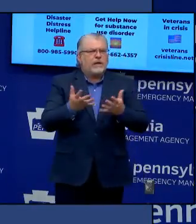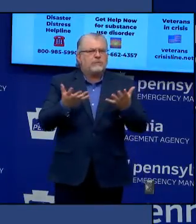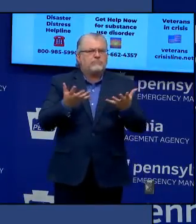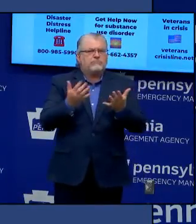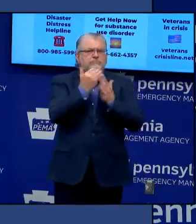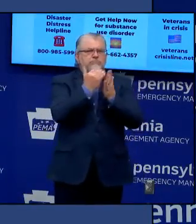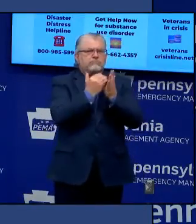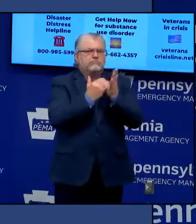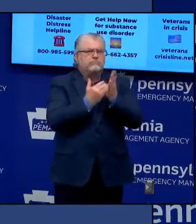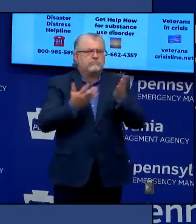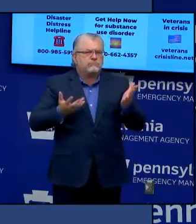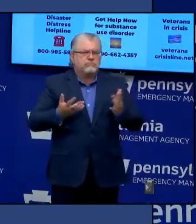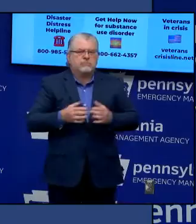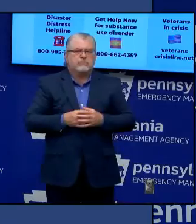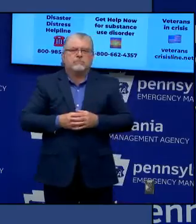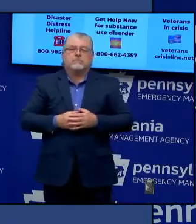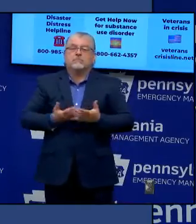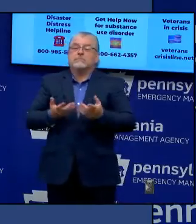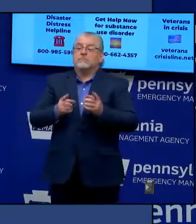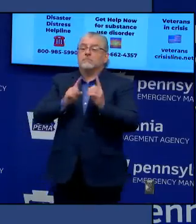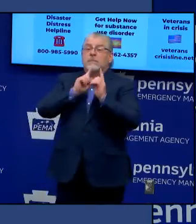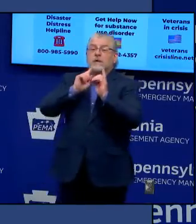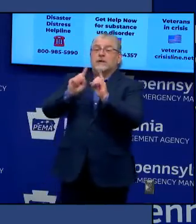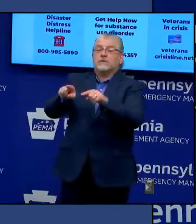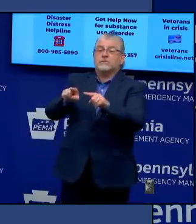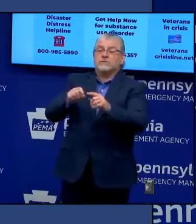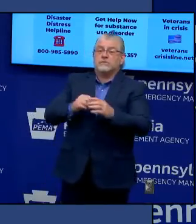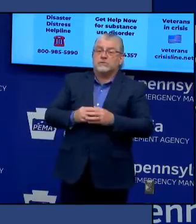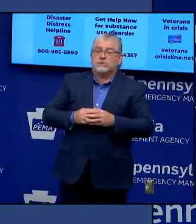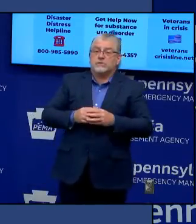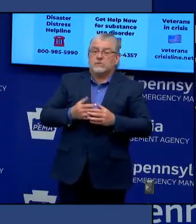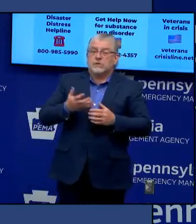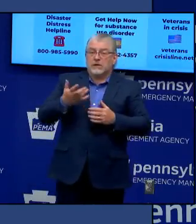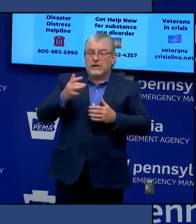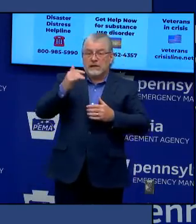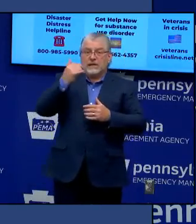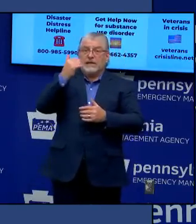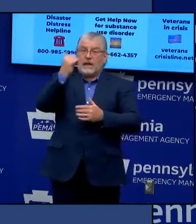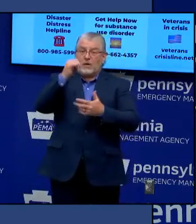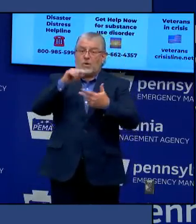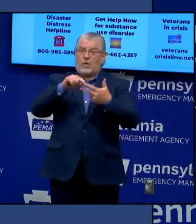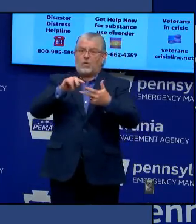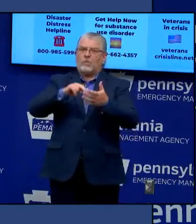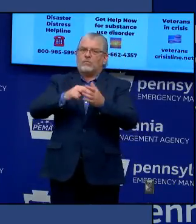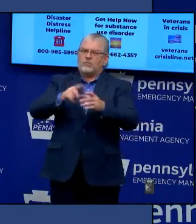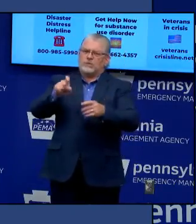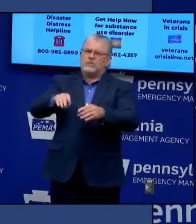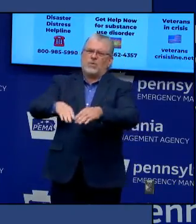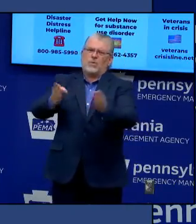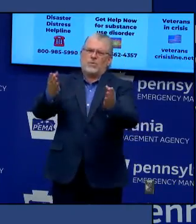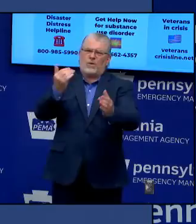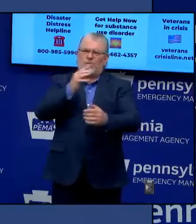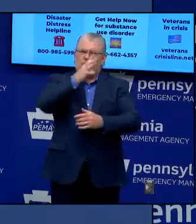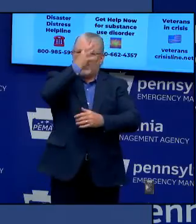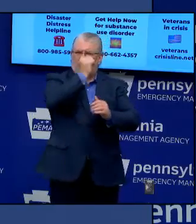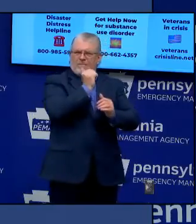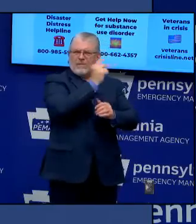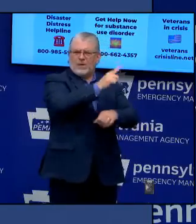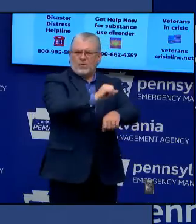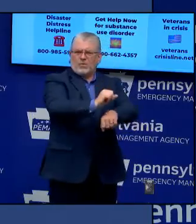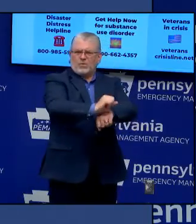so families can go back to work. And we're working on those guidelines with the Department of Human Services, and they'll